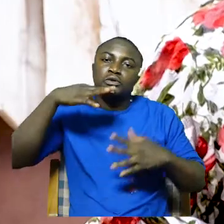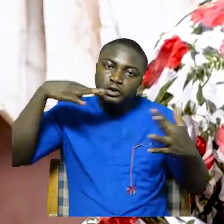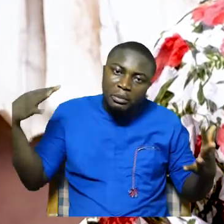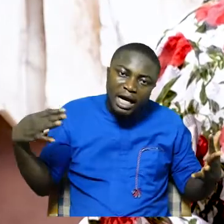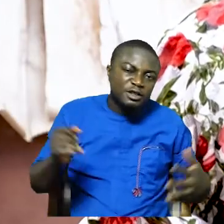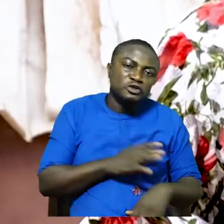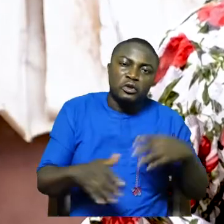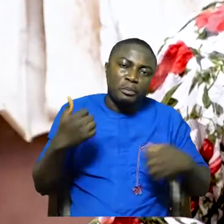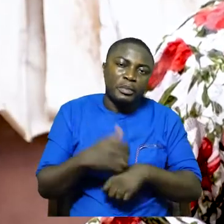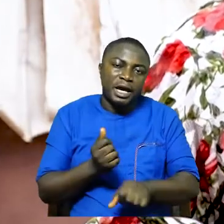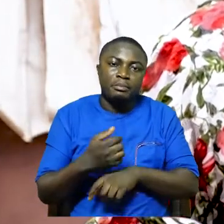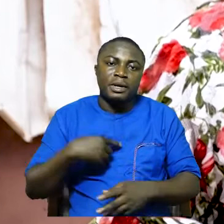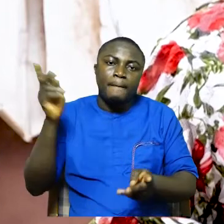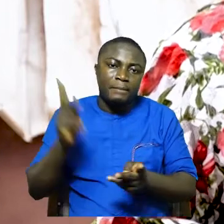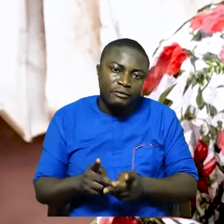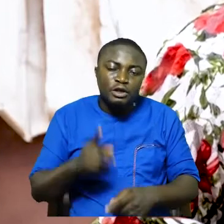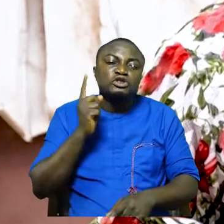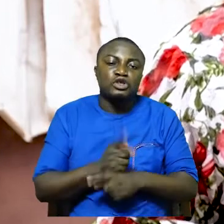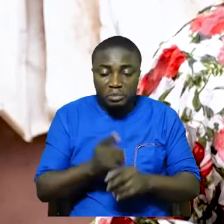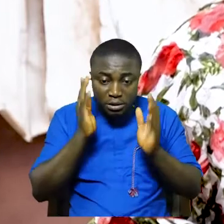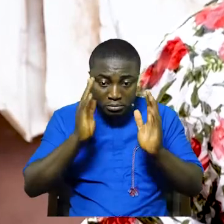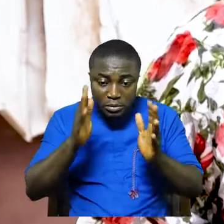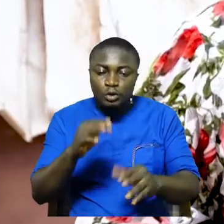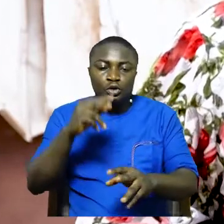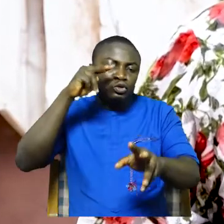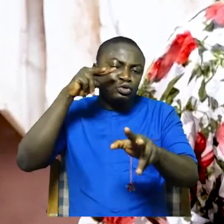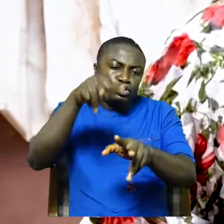that I wear a smile doesn't make me perfect.